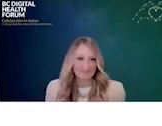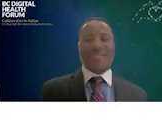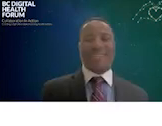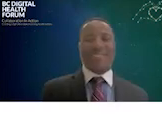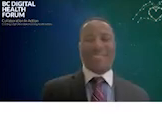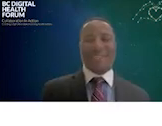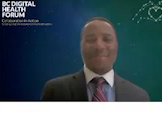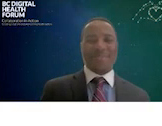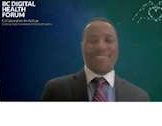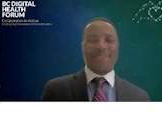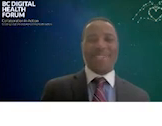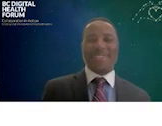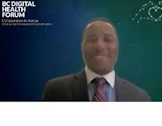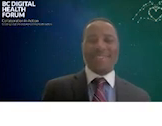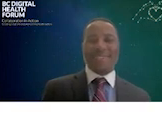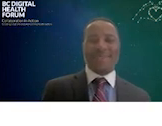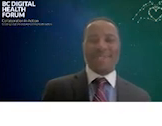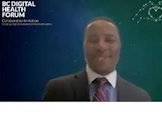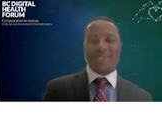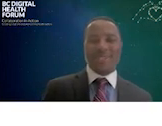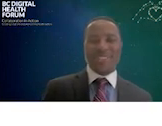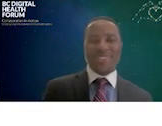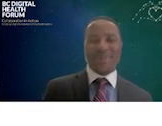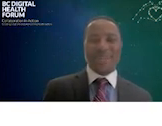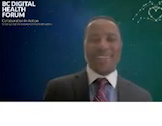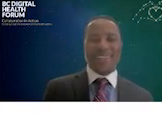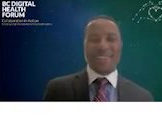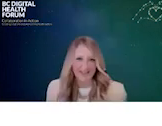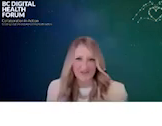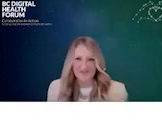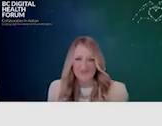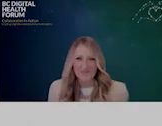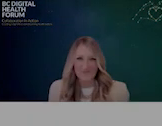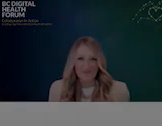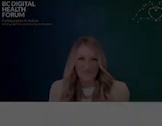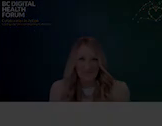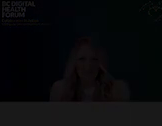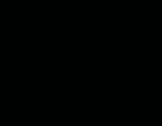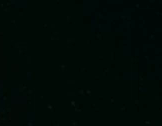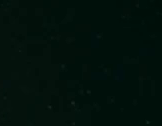Thanks, Tina and the team. Enjoy the rest of the session. Thanks, everyone. Thank you.